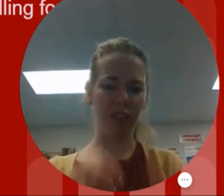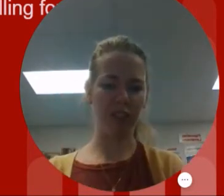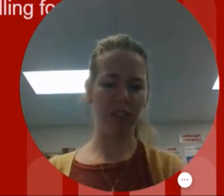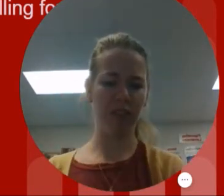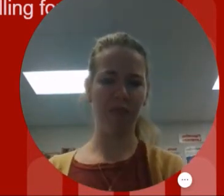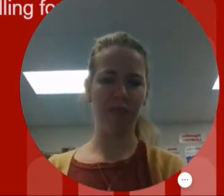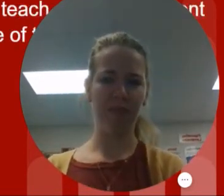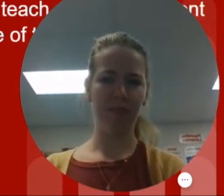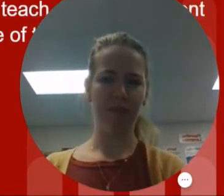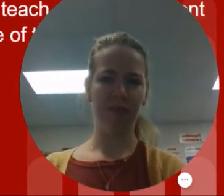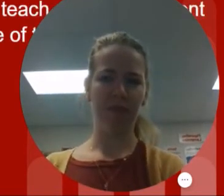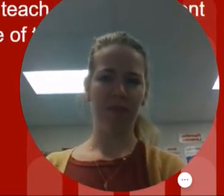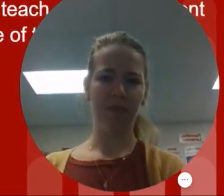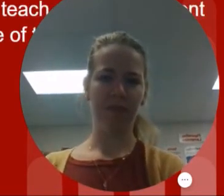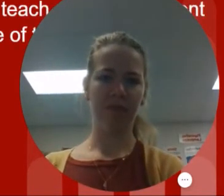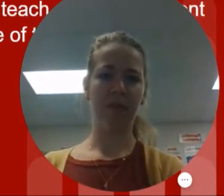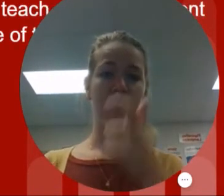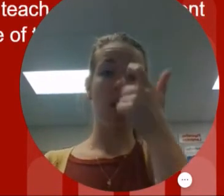are evil.